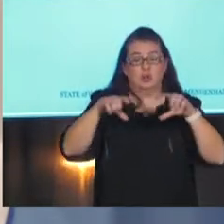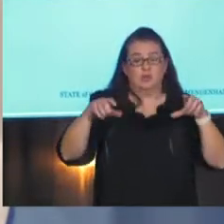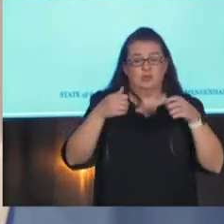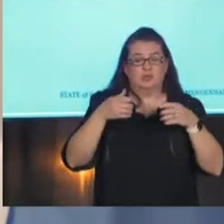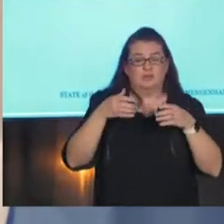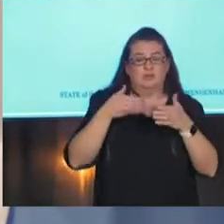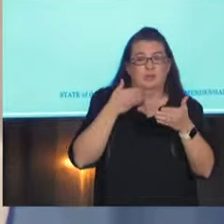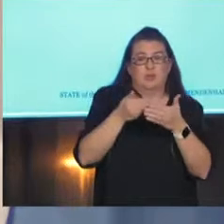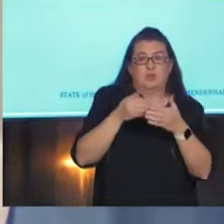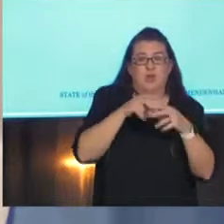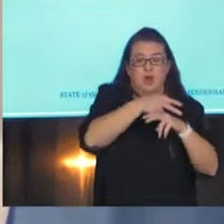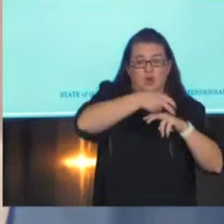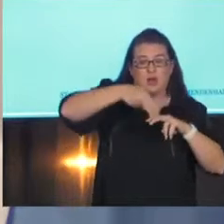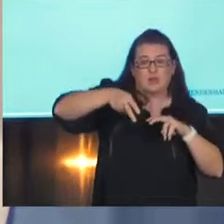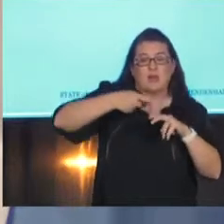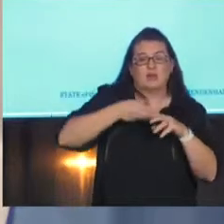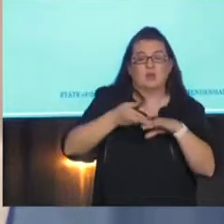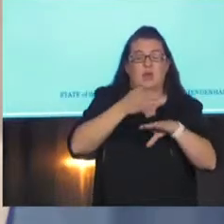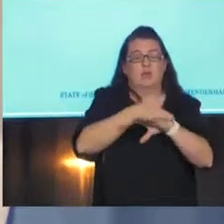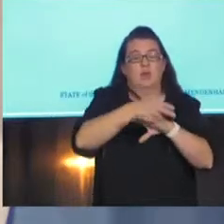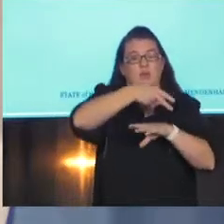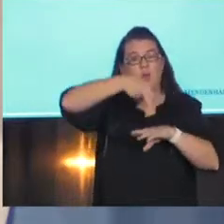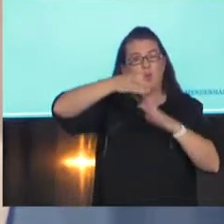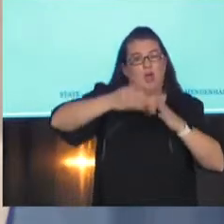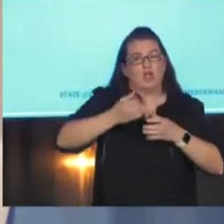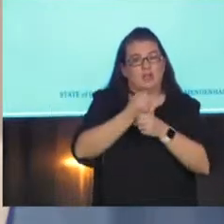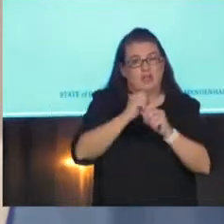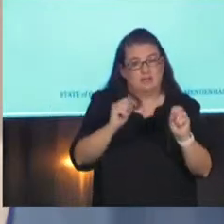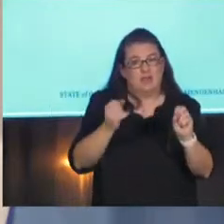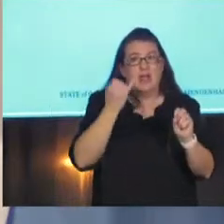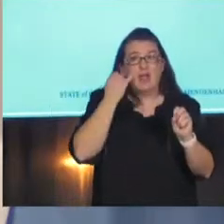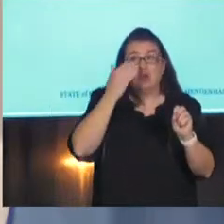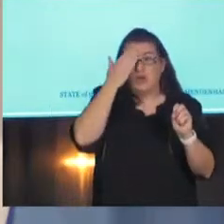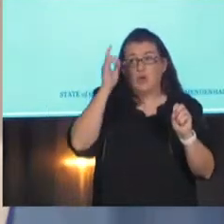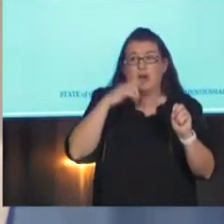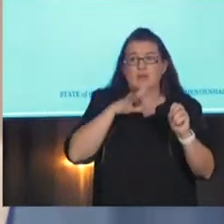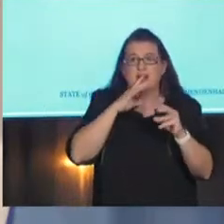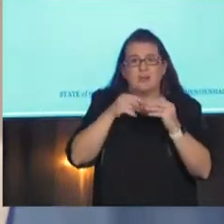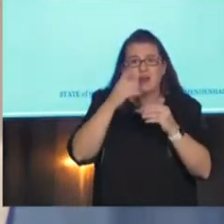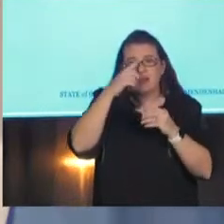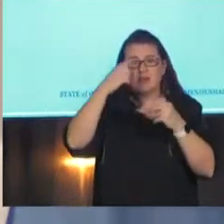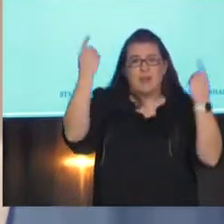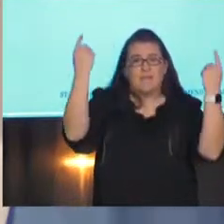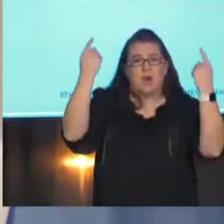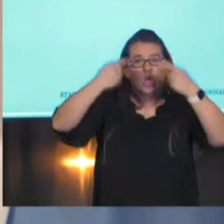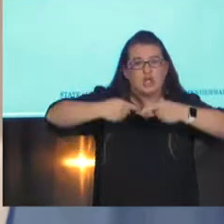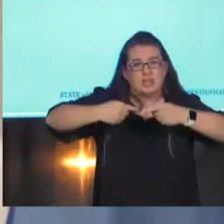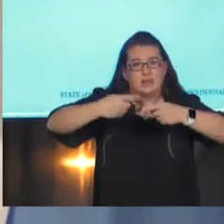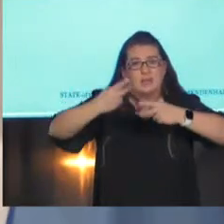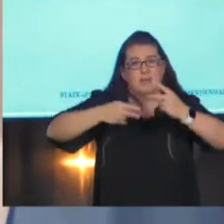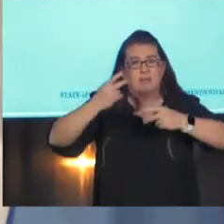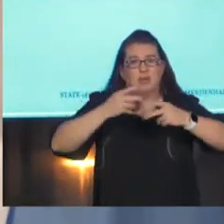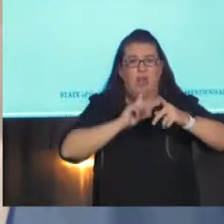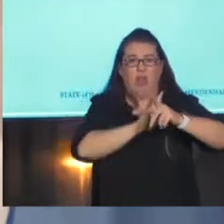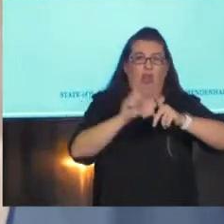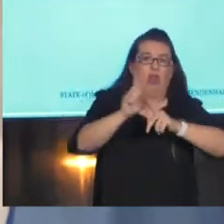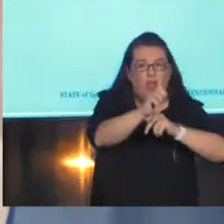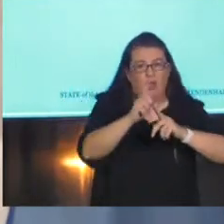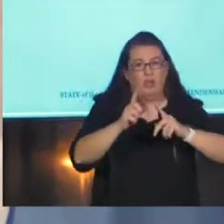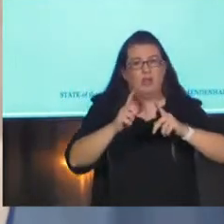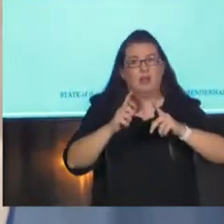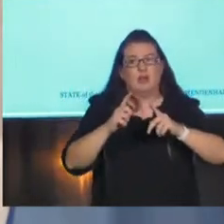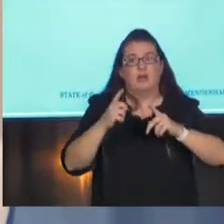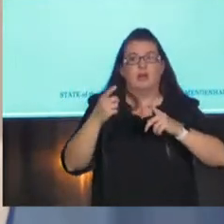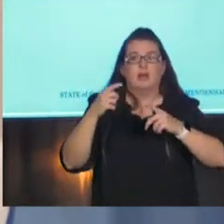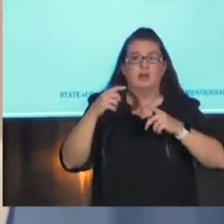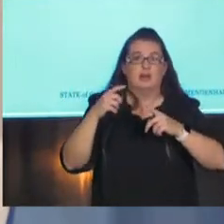near the track station to improve pedestrian safety. If you know where I'm talking about, it's where those bars come down and people rush across without a crosswalk. It's